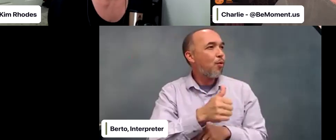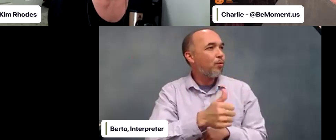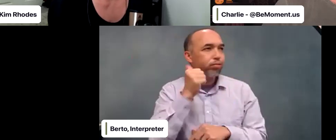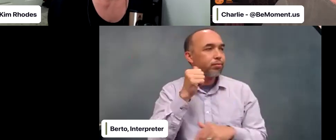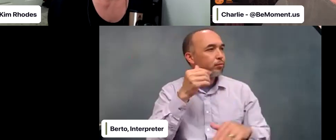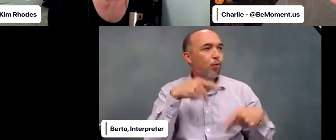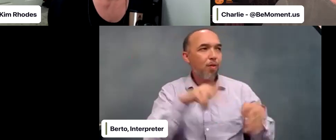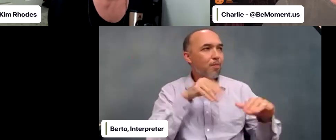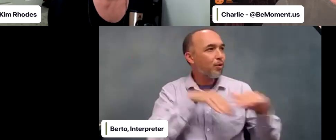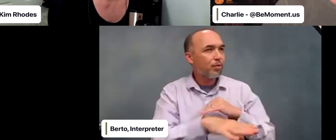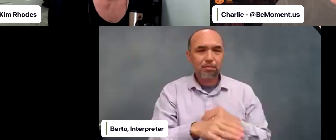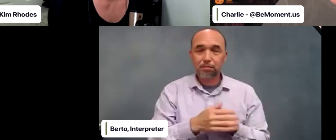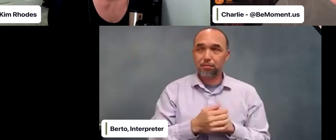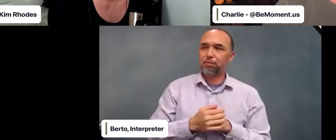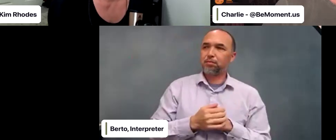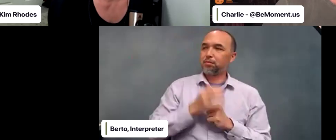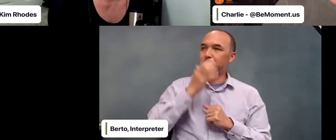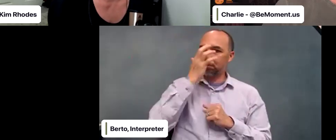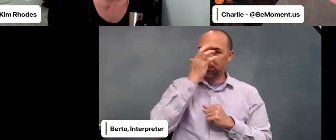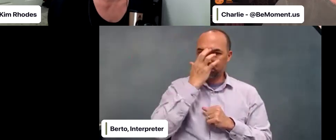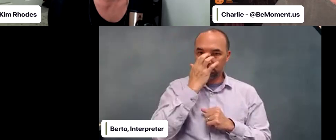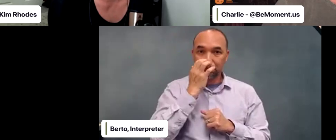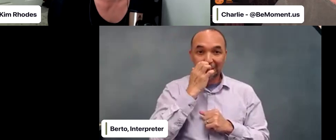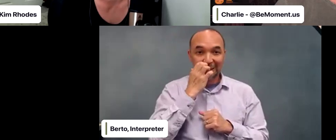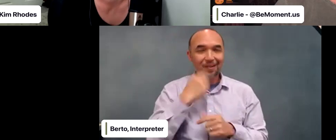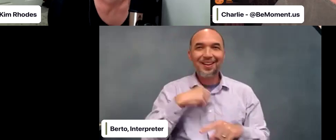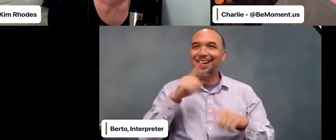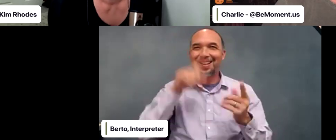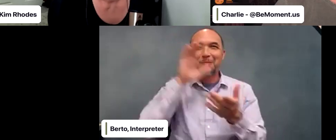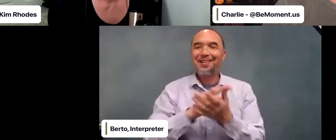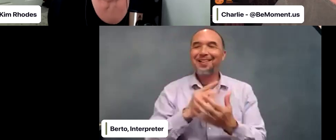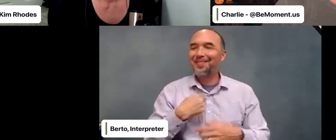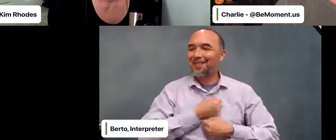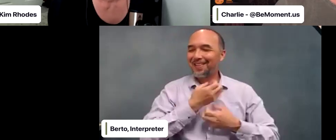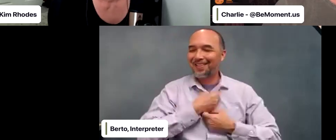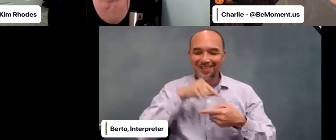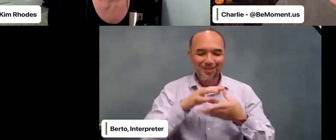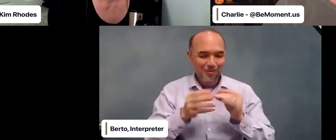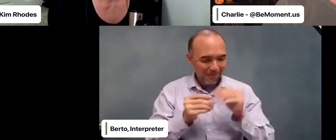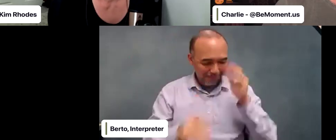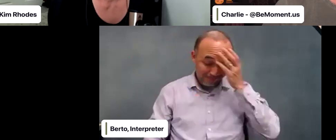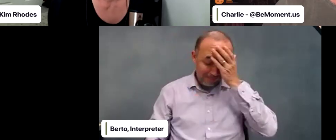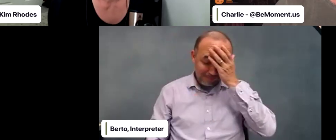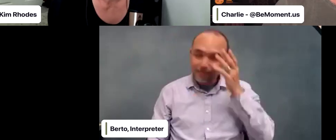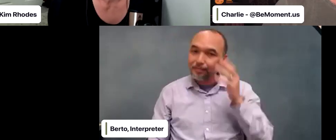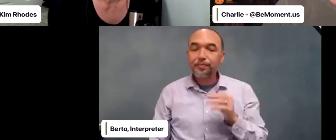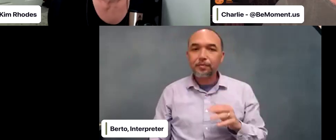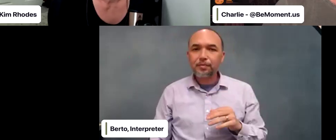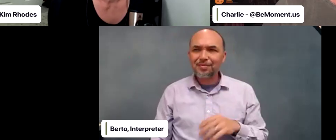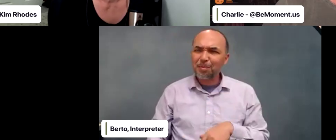And I can't fucking believe I'm telling anybody this. Oh my God, this is amazing. And they said,